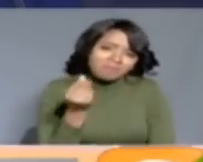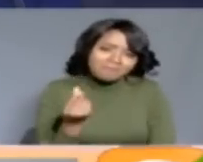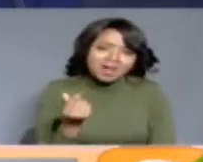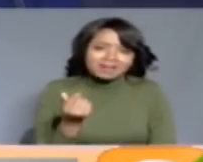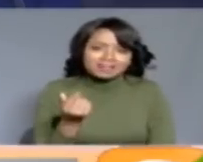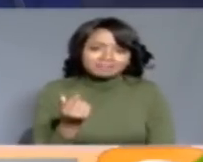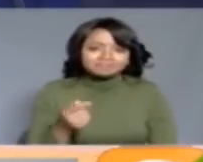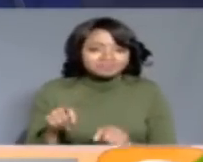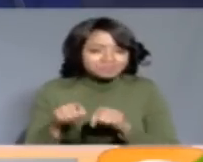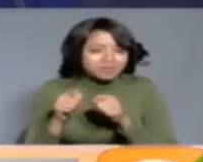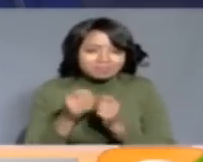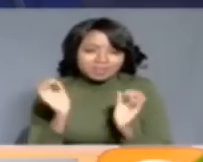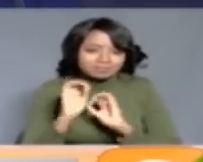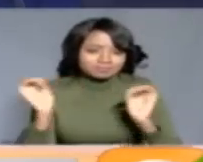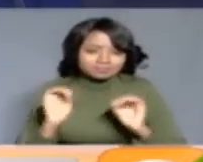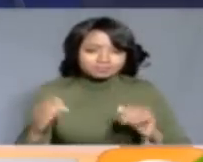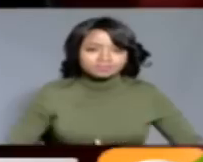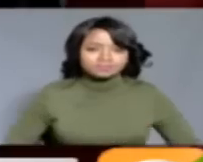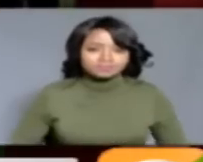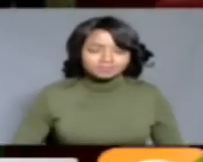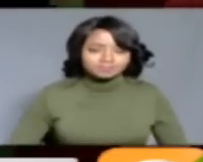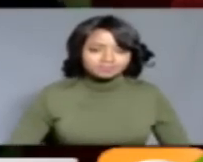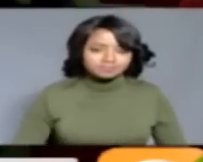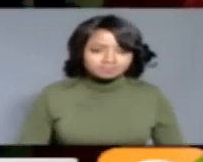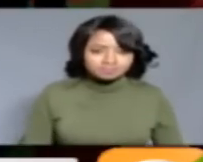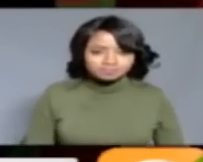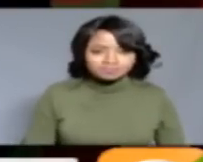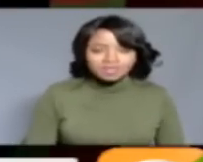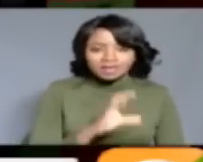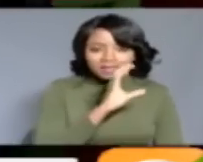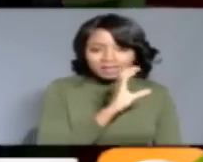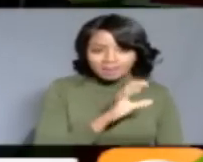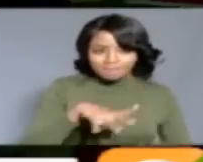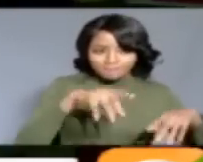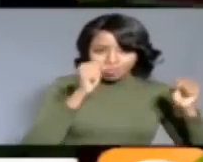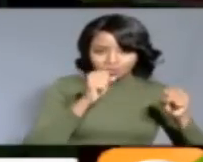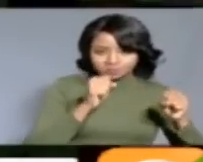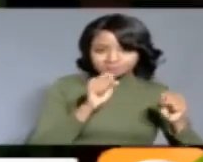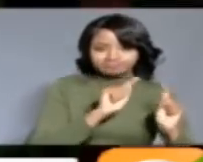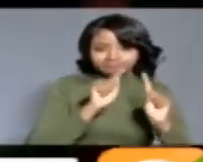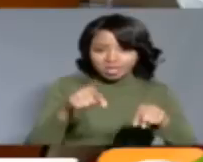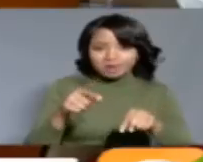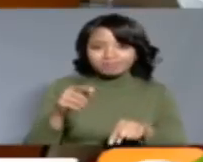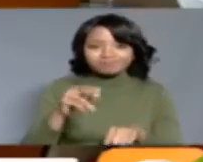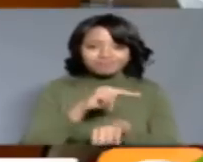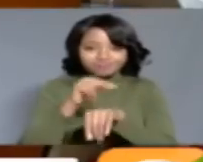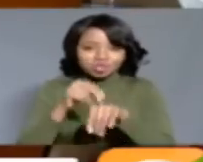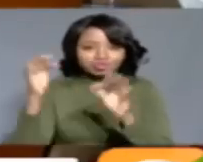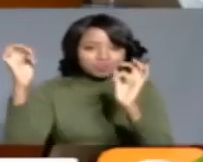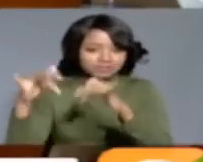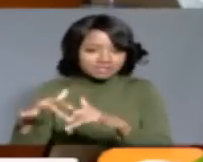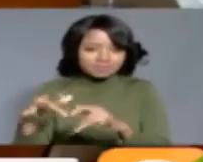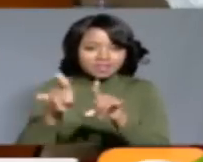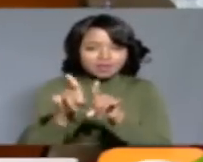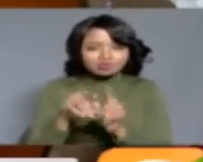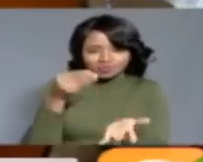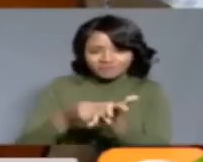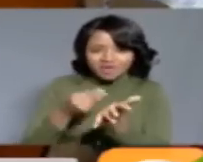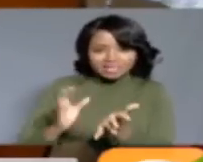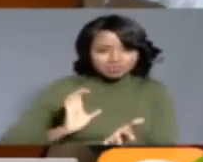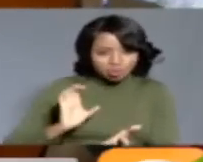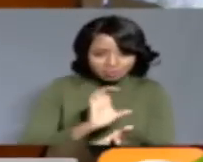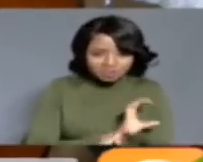other illicit cash flows. Sam Ogina now reports. The CBK governor was appearing before the National Assembly's Finance Committee over the bank's